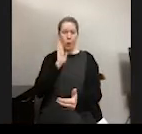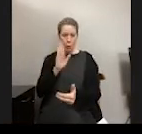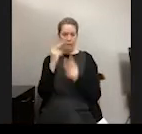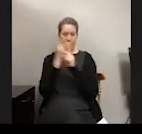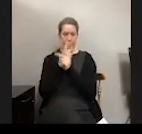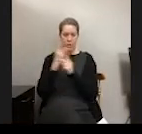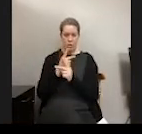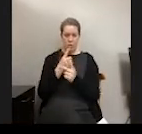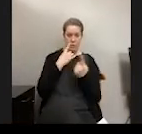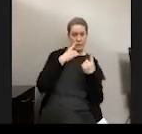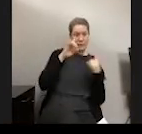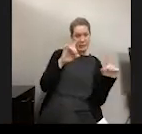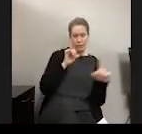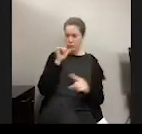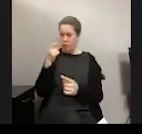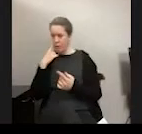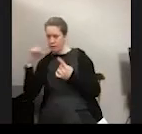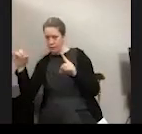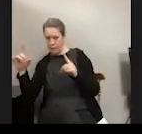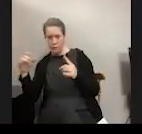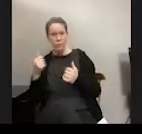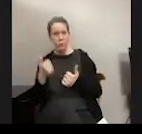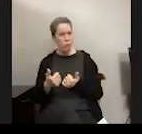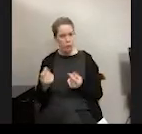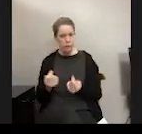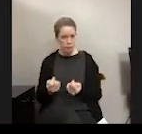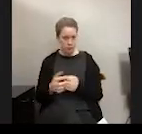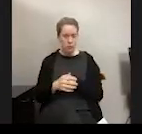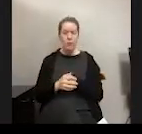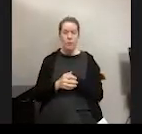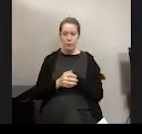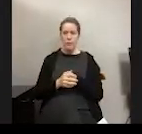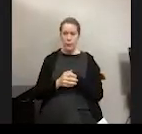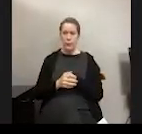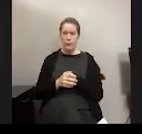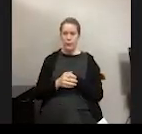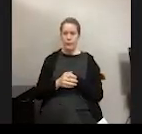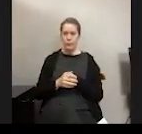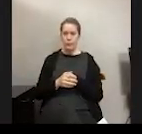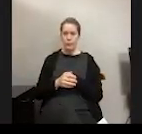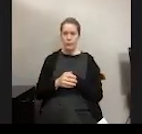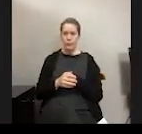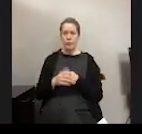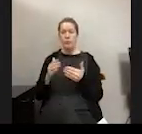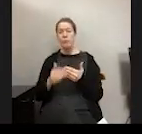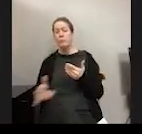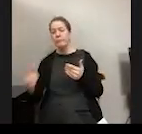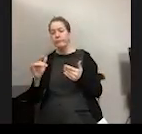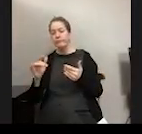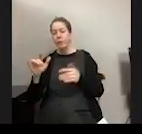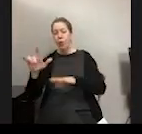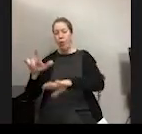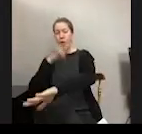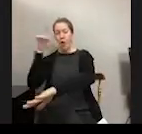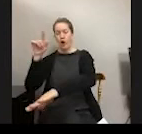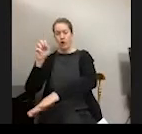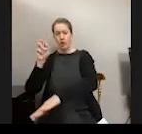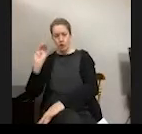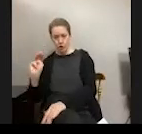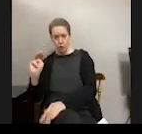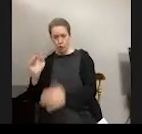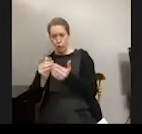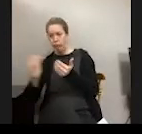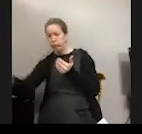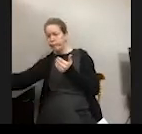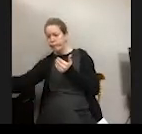But it is definitely something that we think about in the sort of longer term projects too, like what are the